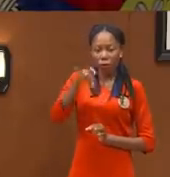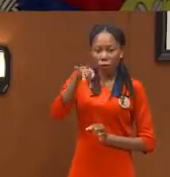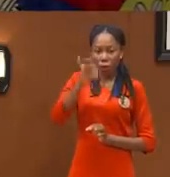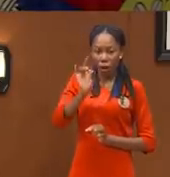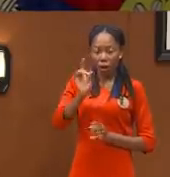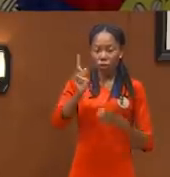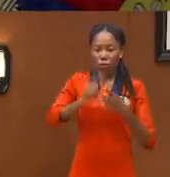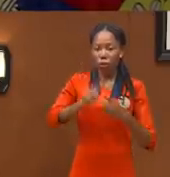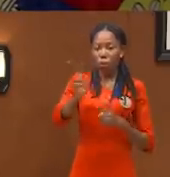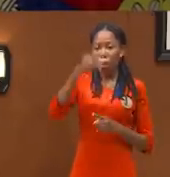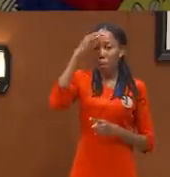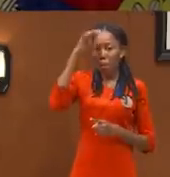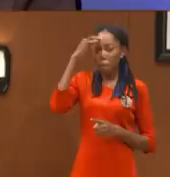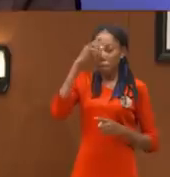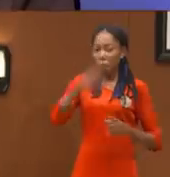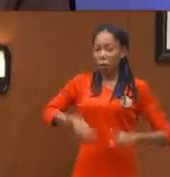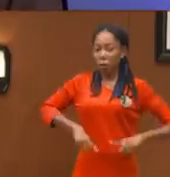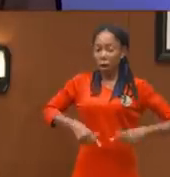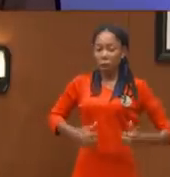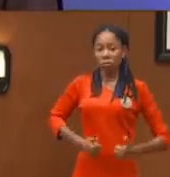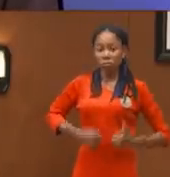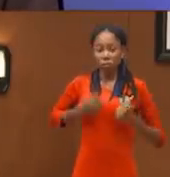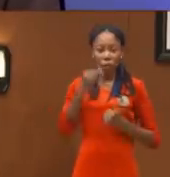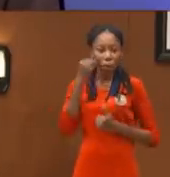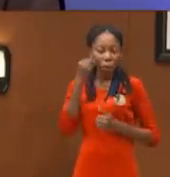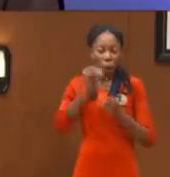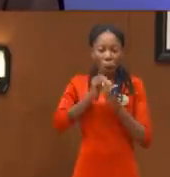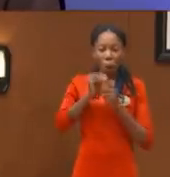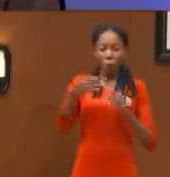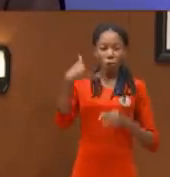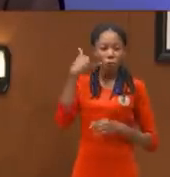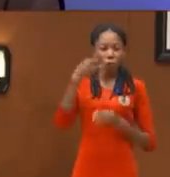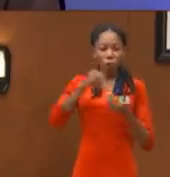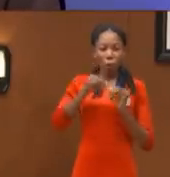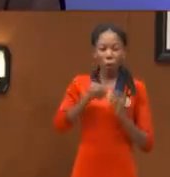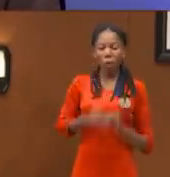to either where he's living or you have his phone number,